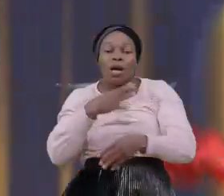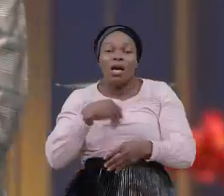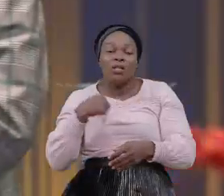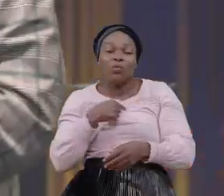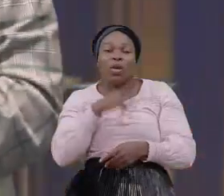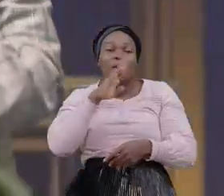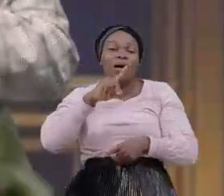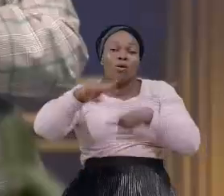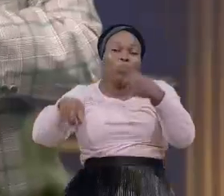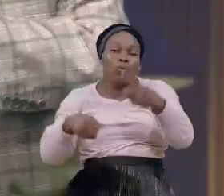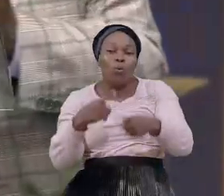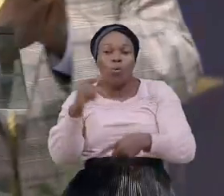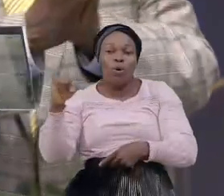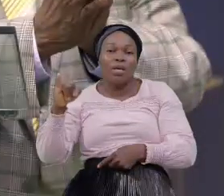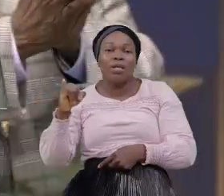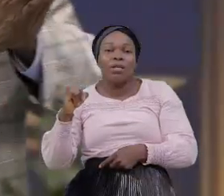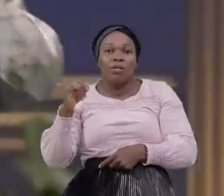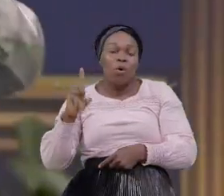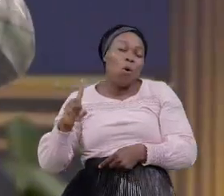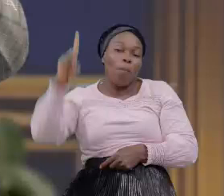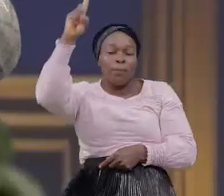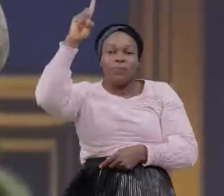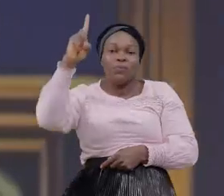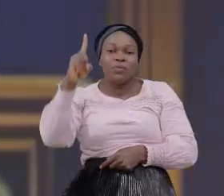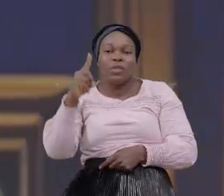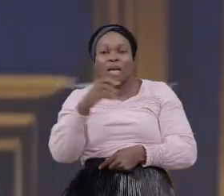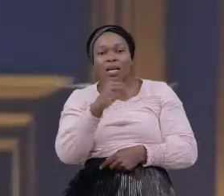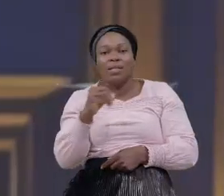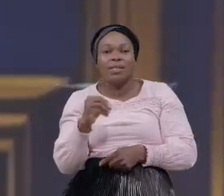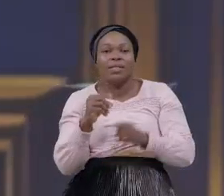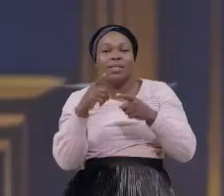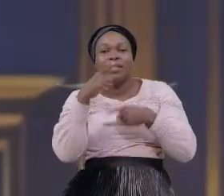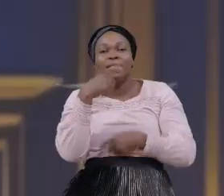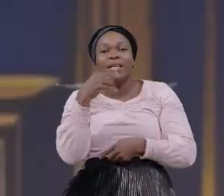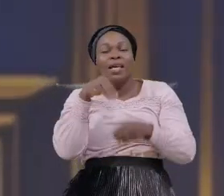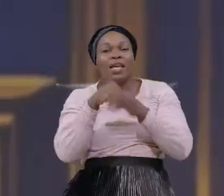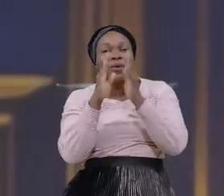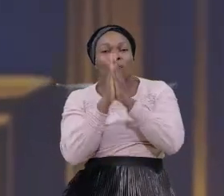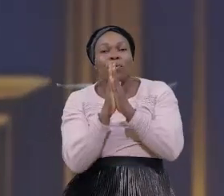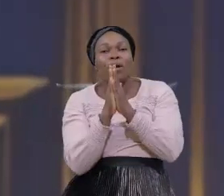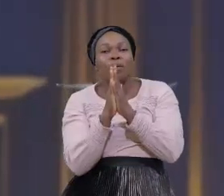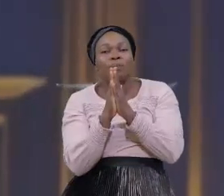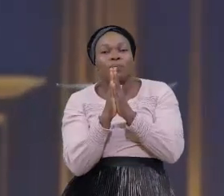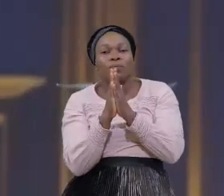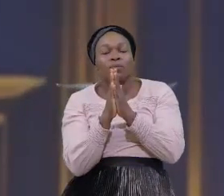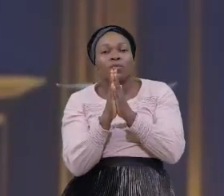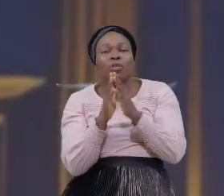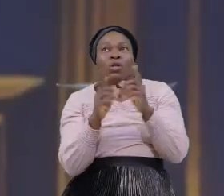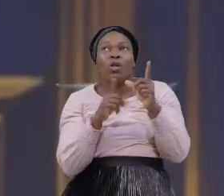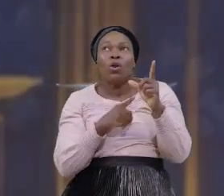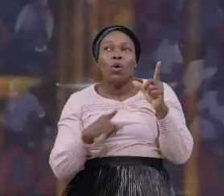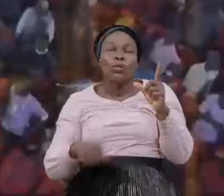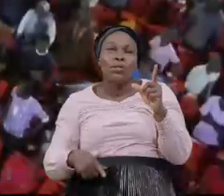the Lord in prayer. And now say, "Lord, help me. Lift me